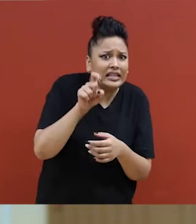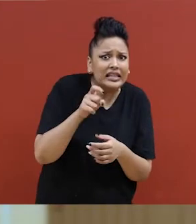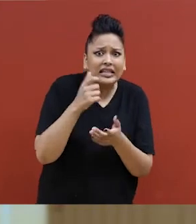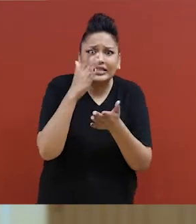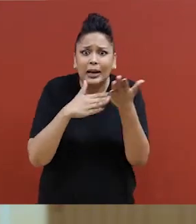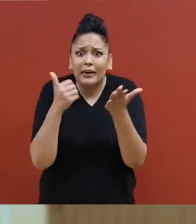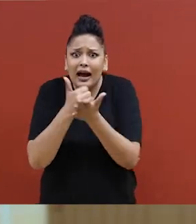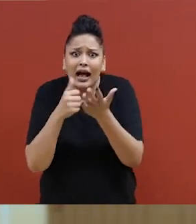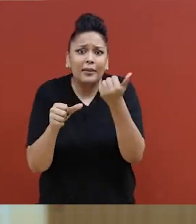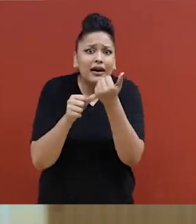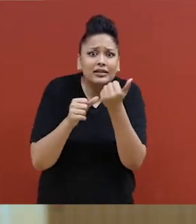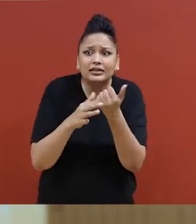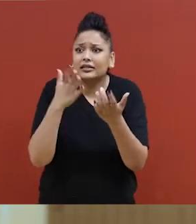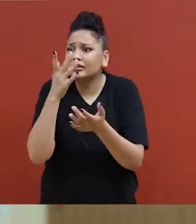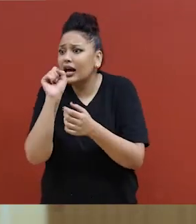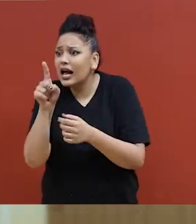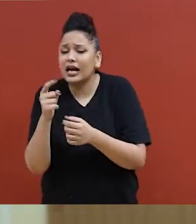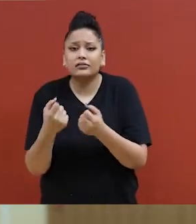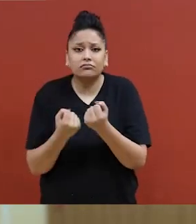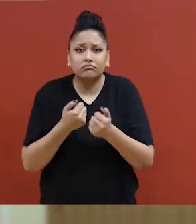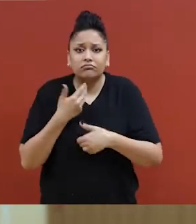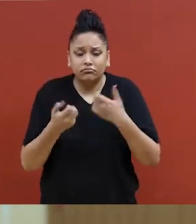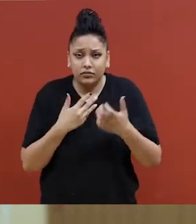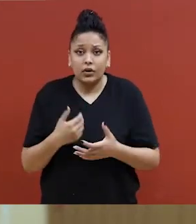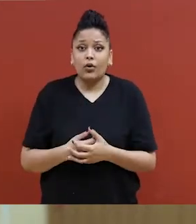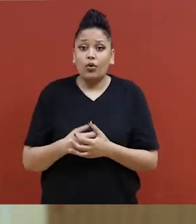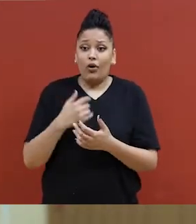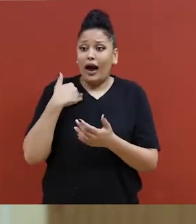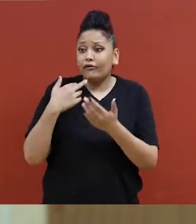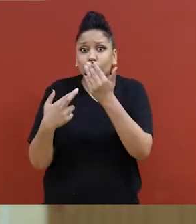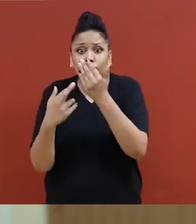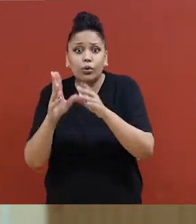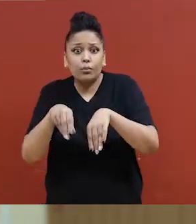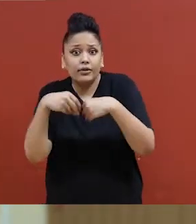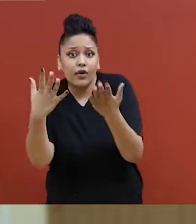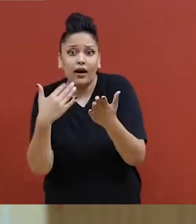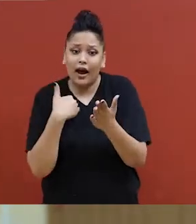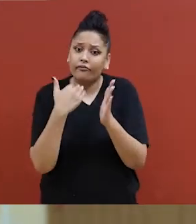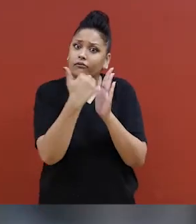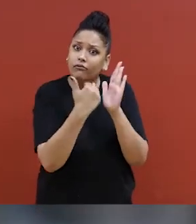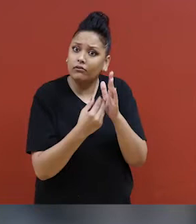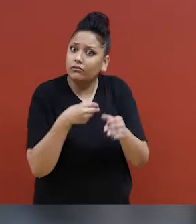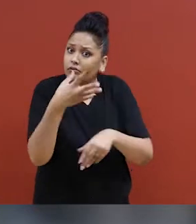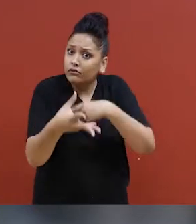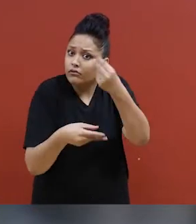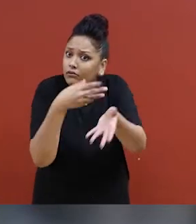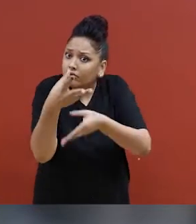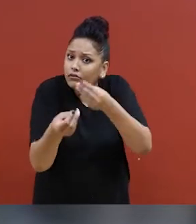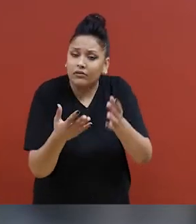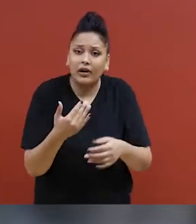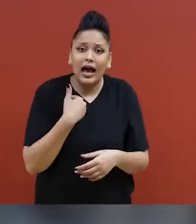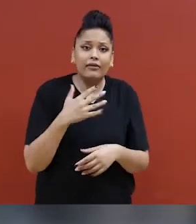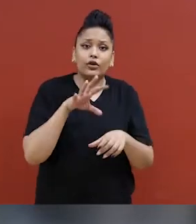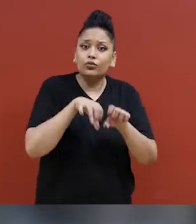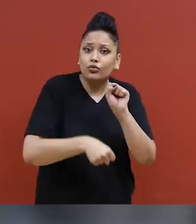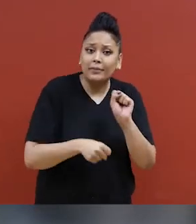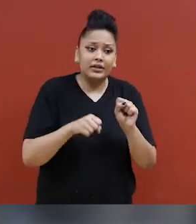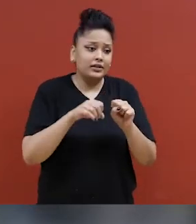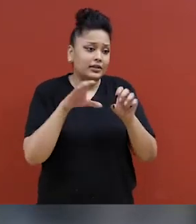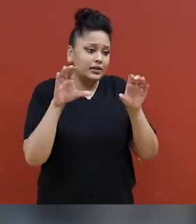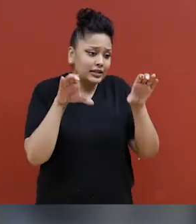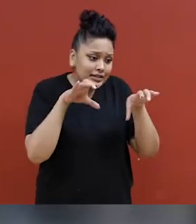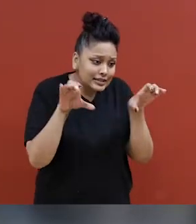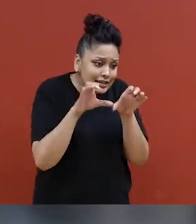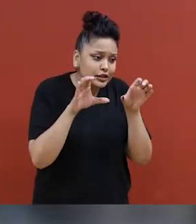know, maybe that's where all that big resource, that resource list of healthcare centers and rape